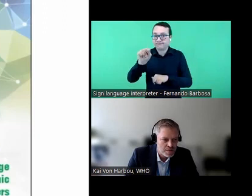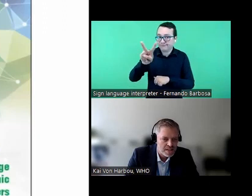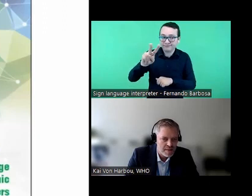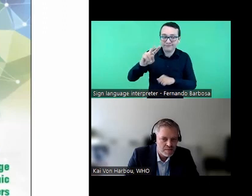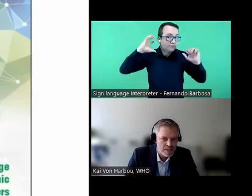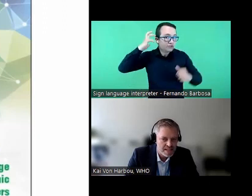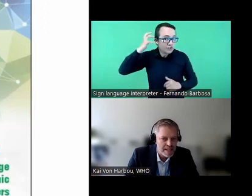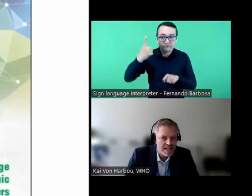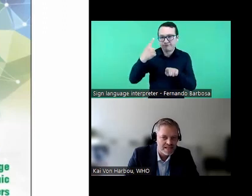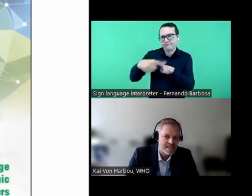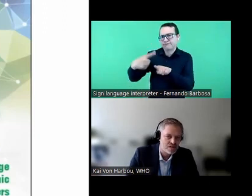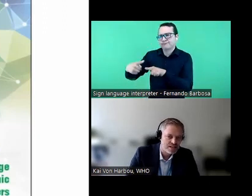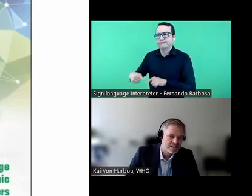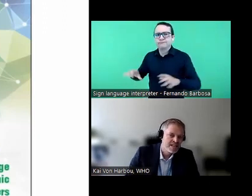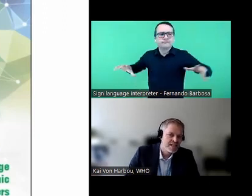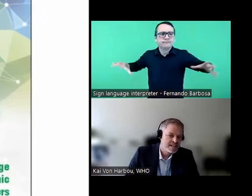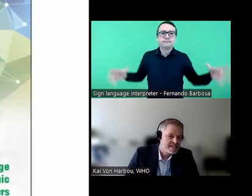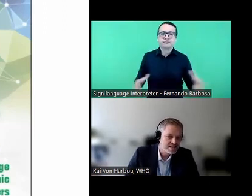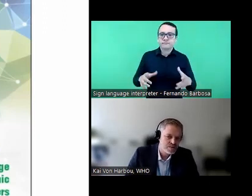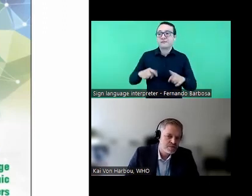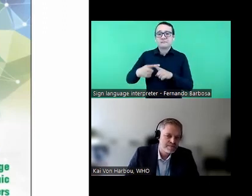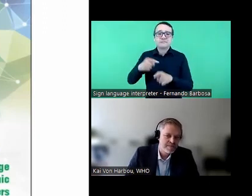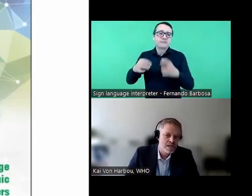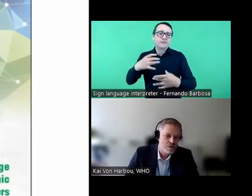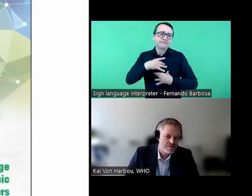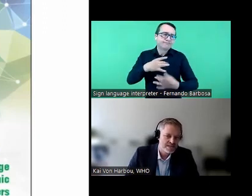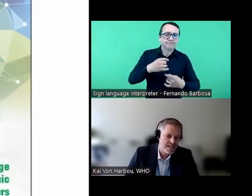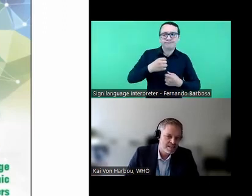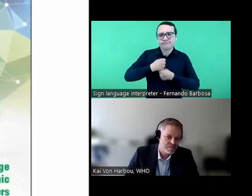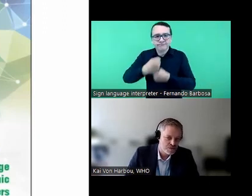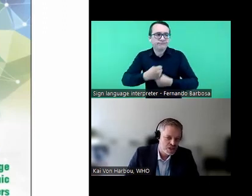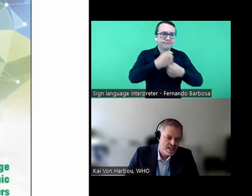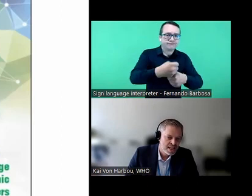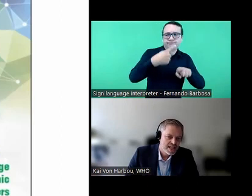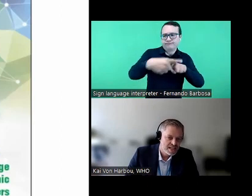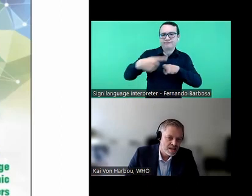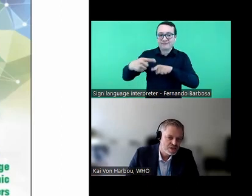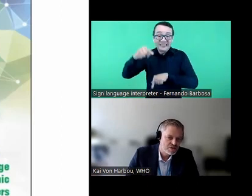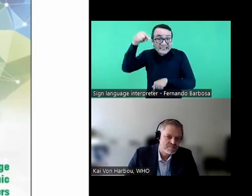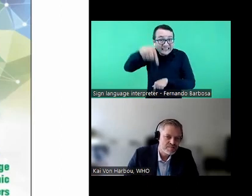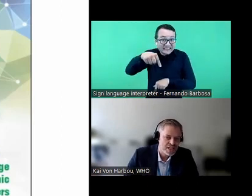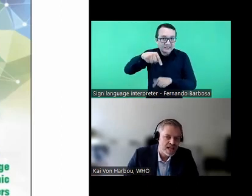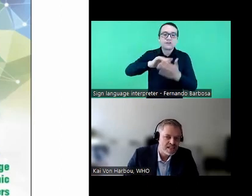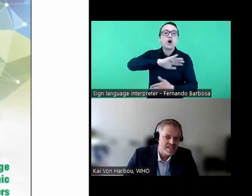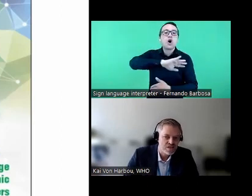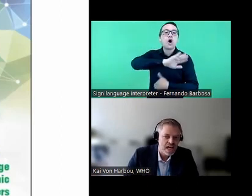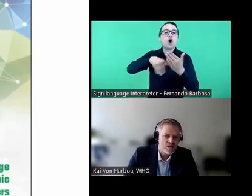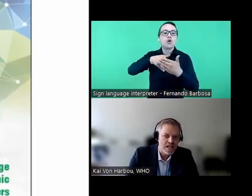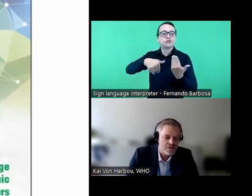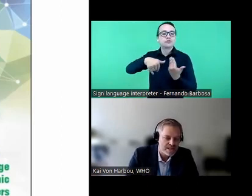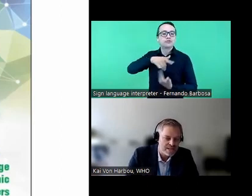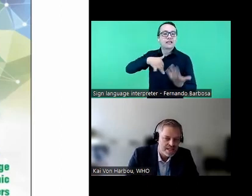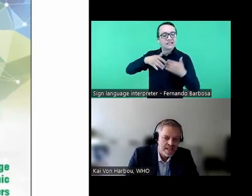individual community members and many other stakeholders. And this is what we mean by a whole of society approach. And WHO has published guidance on